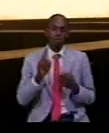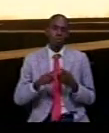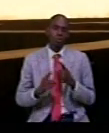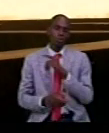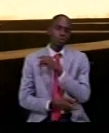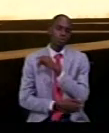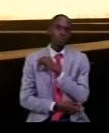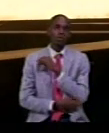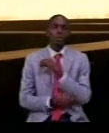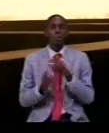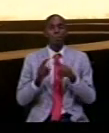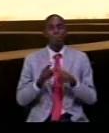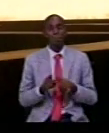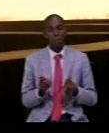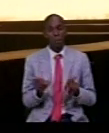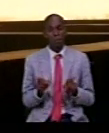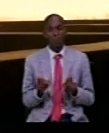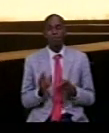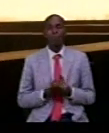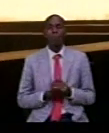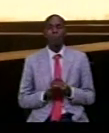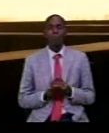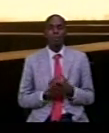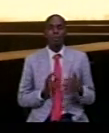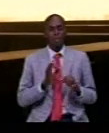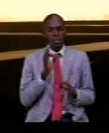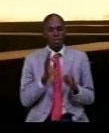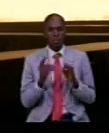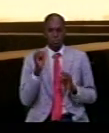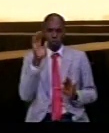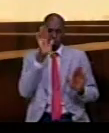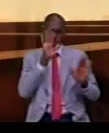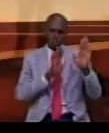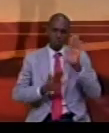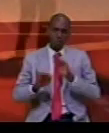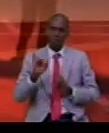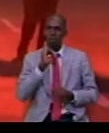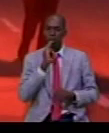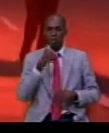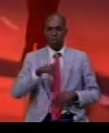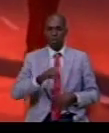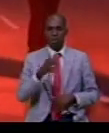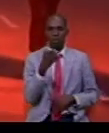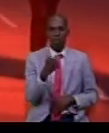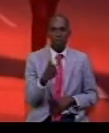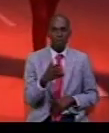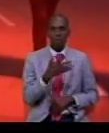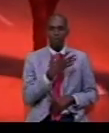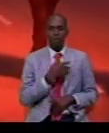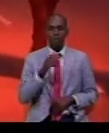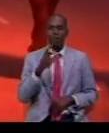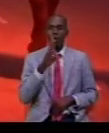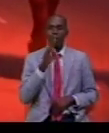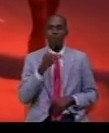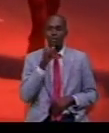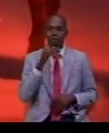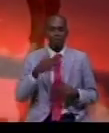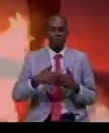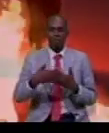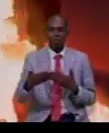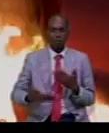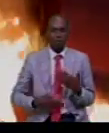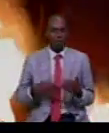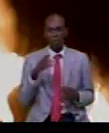temptation. But if the trouble is there and you are not even invited, and